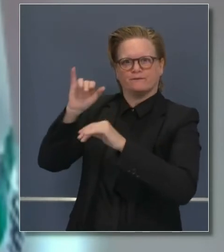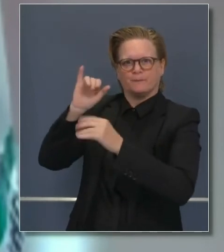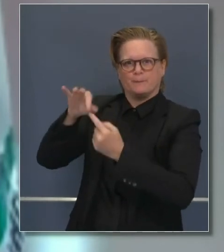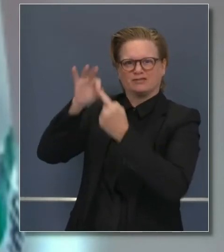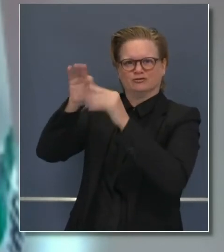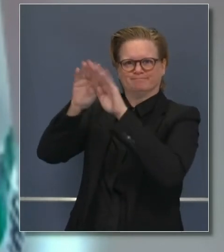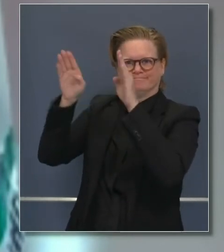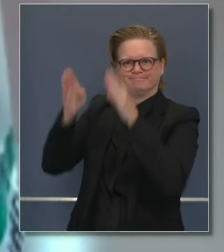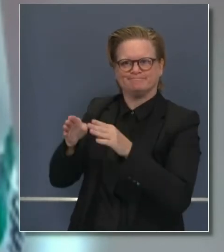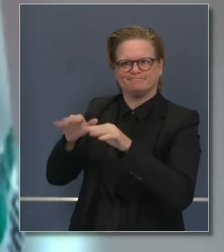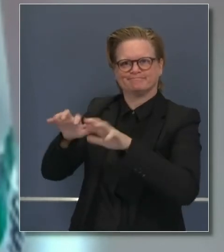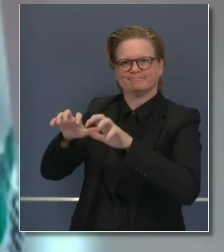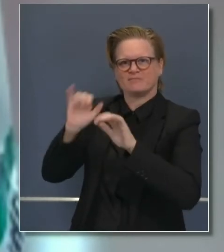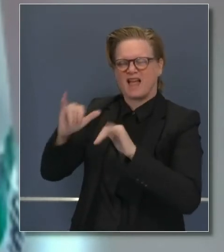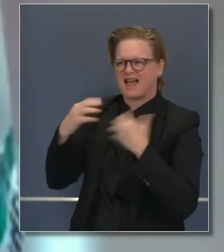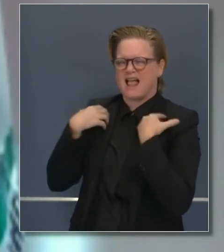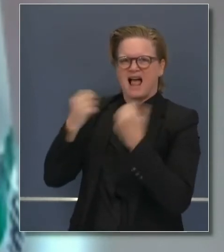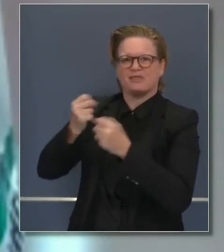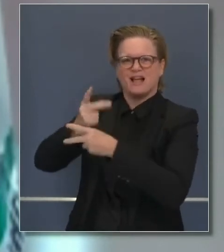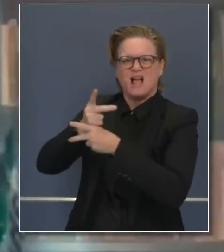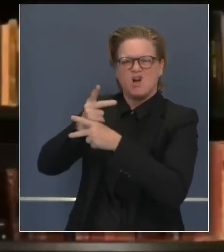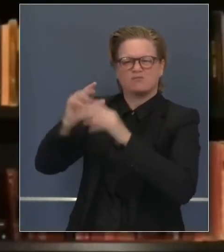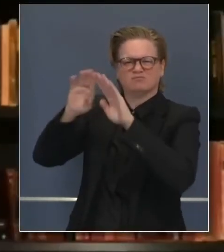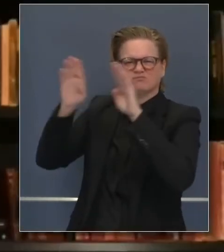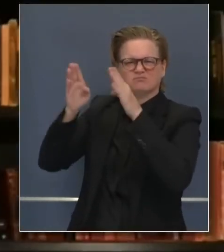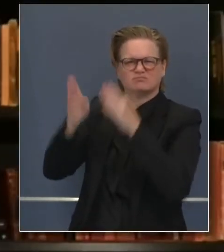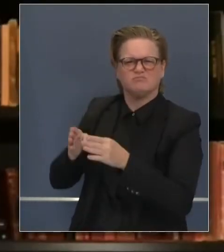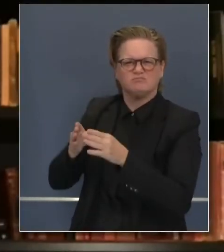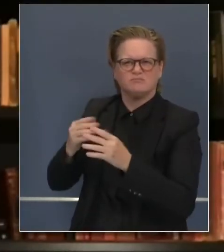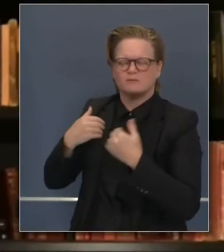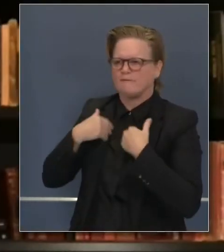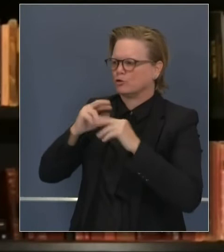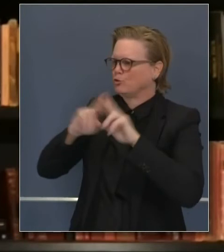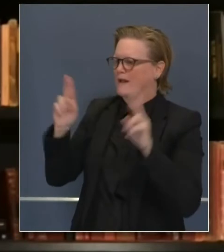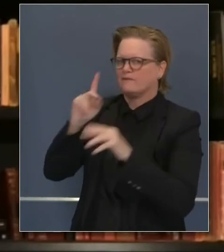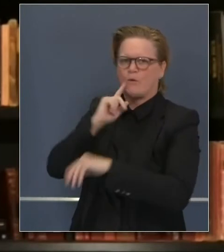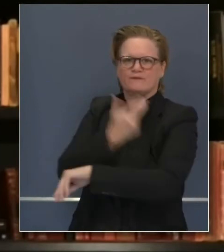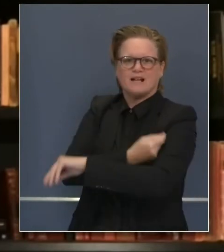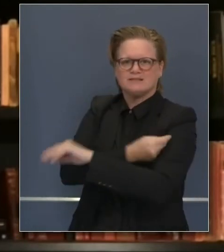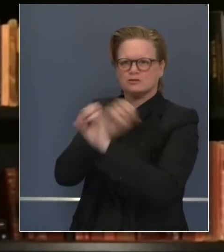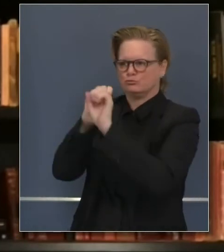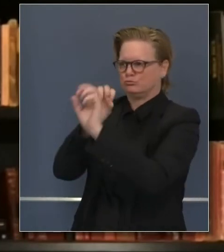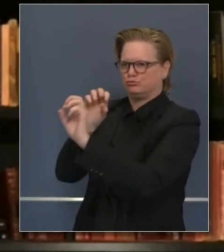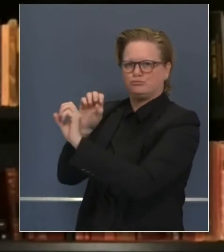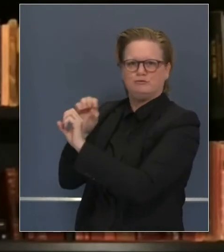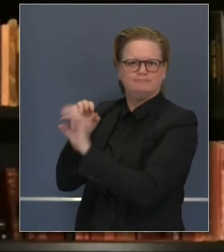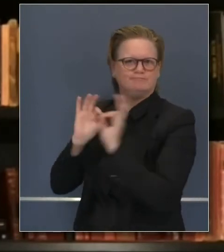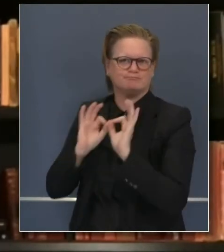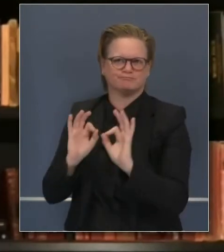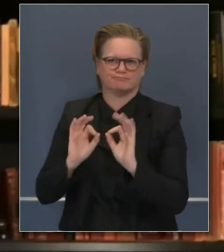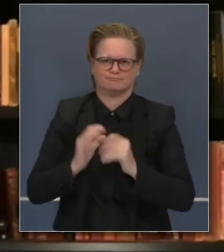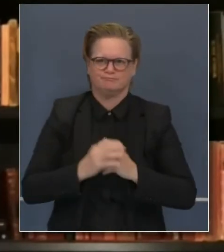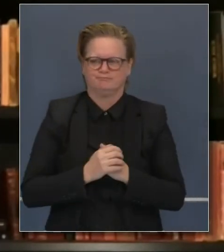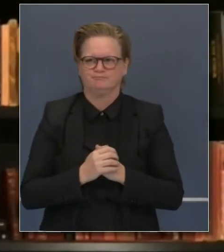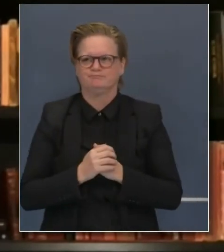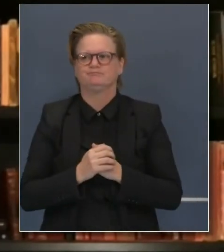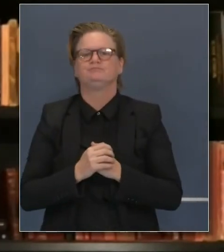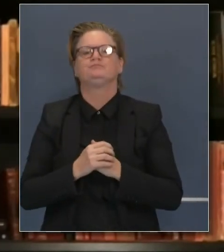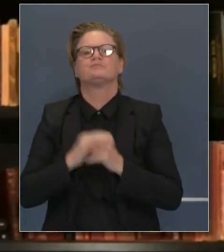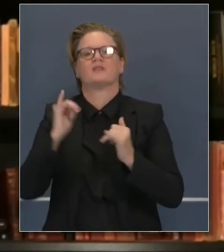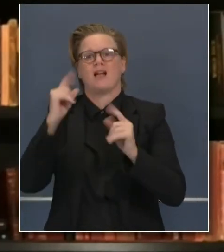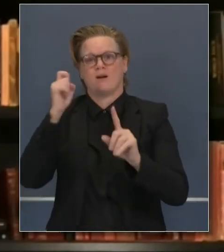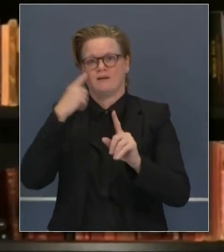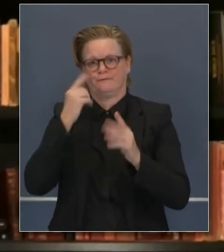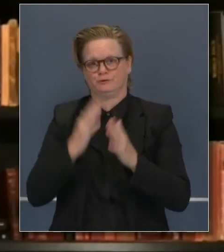vaccine. And I remind you, David, in two points. One is you may recall the days where there was a lot of